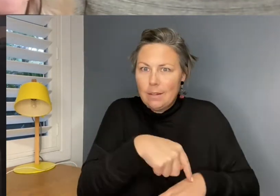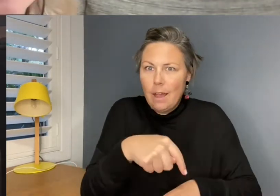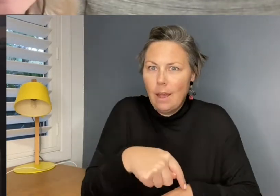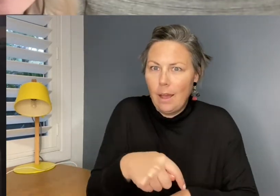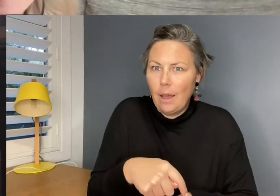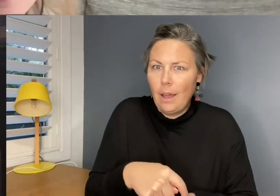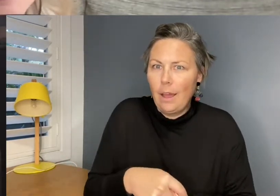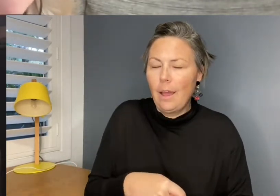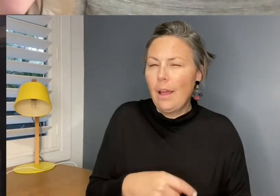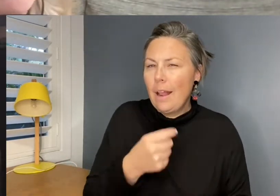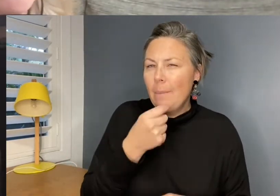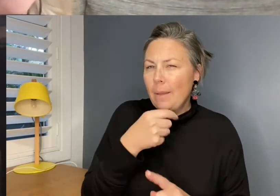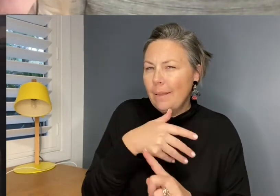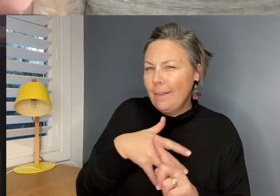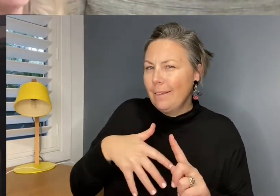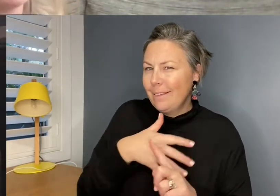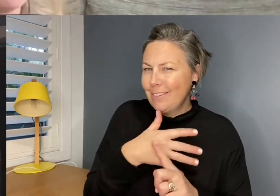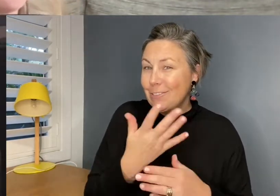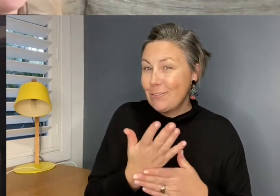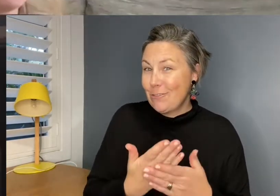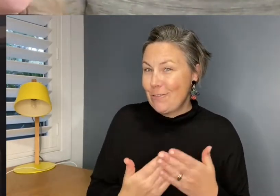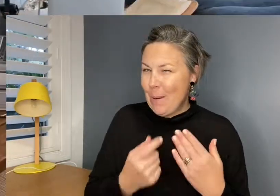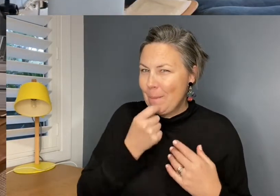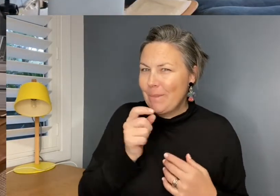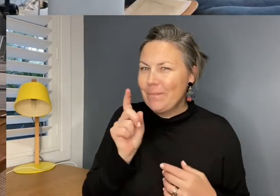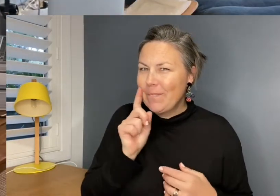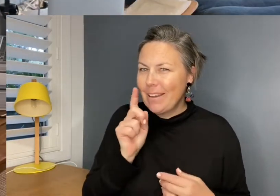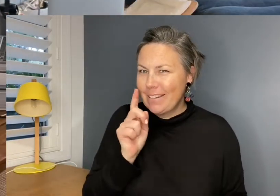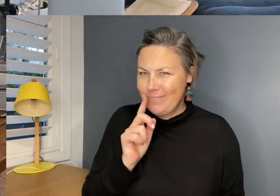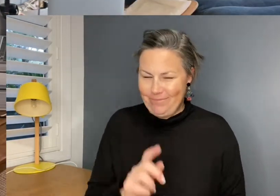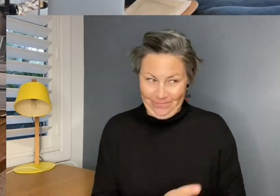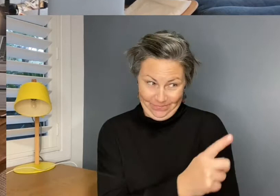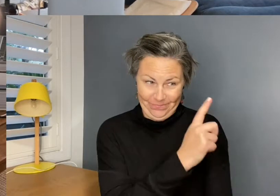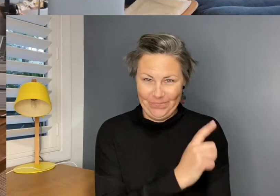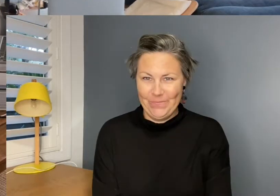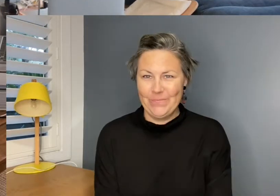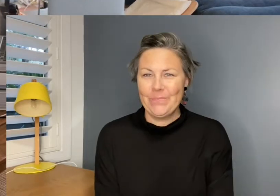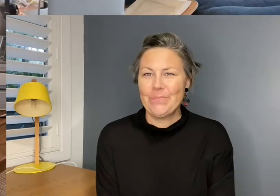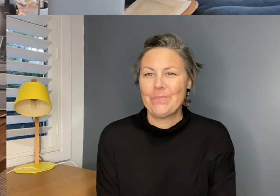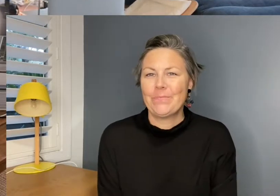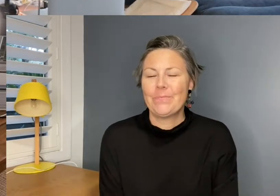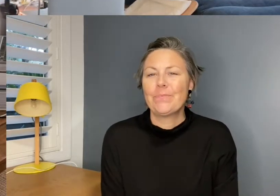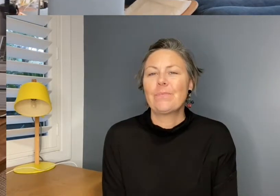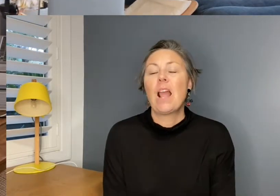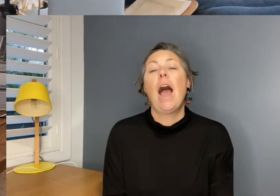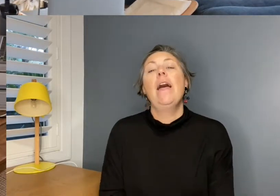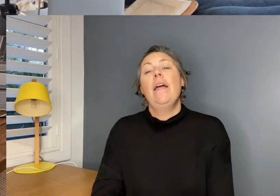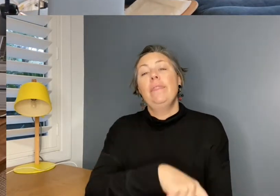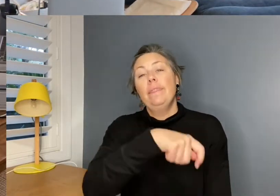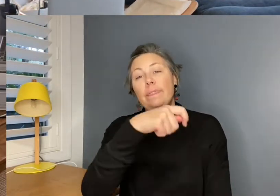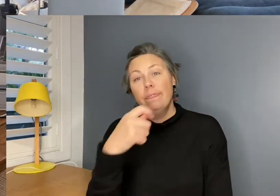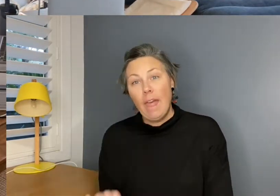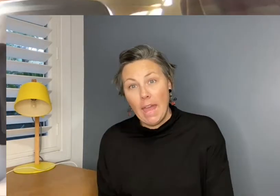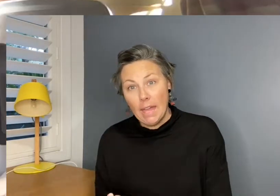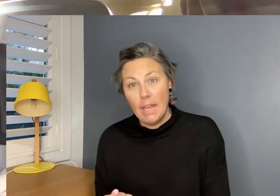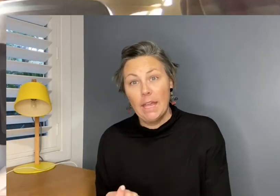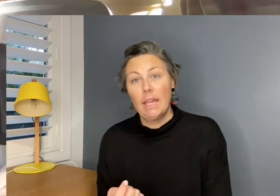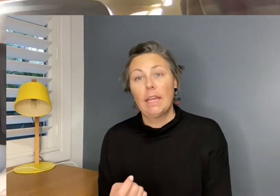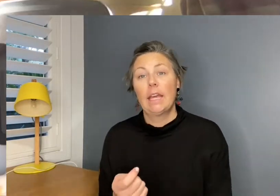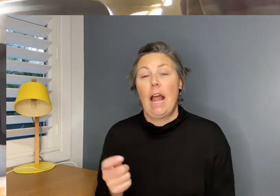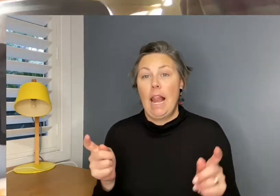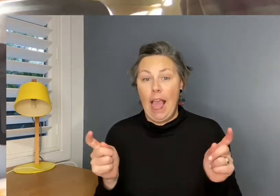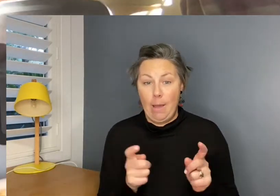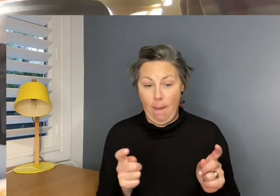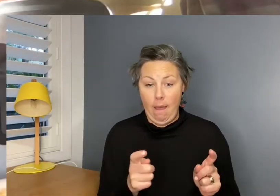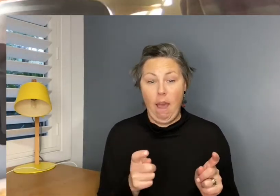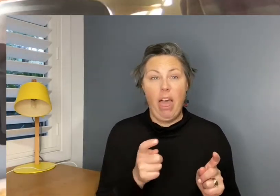happening? Give everyone a bit of the backstory, because it's quite funny. And then what you can not only